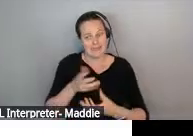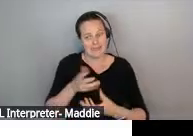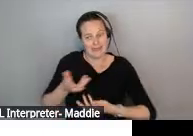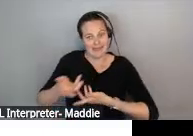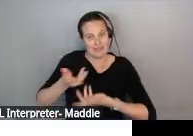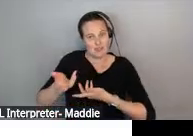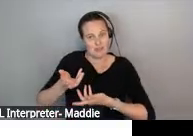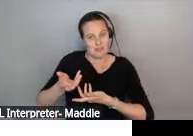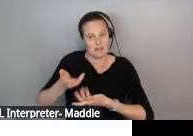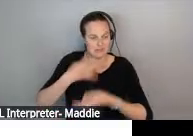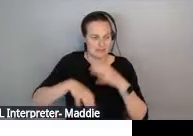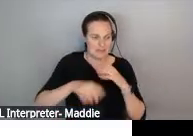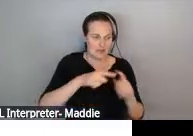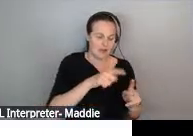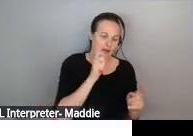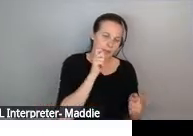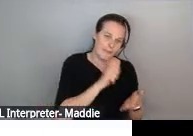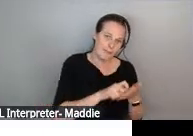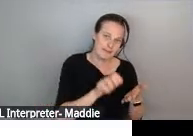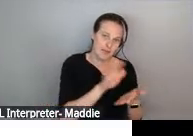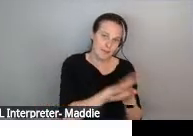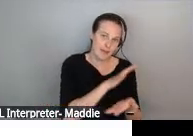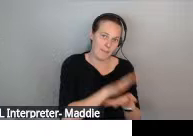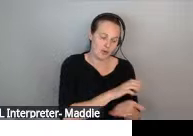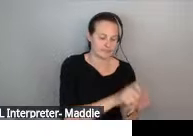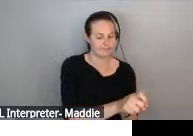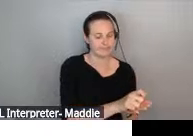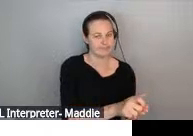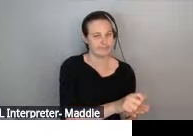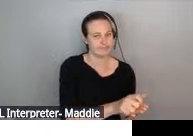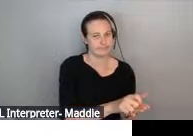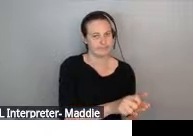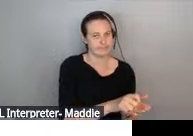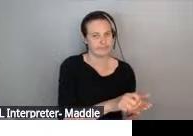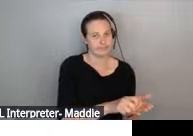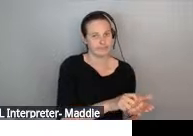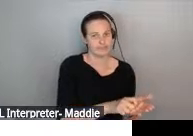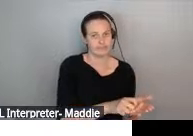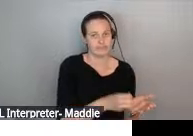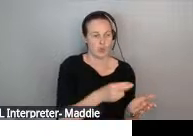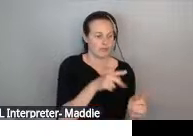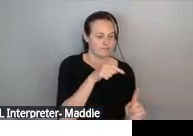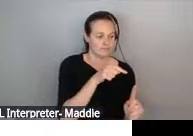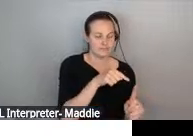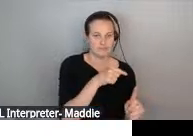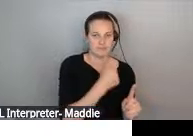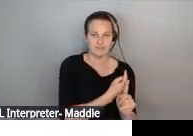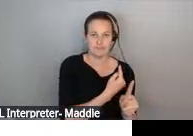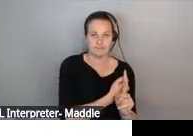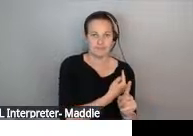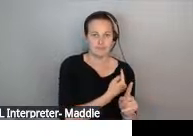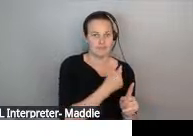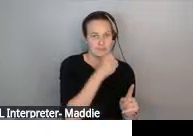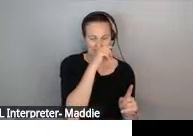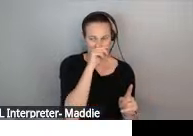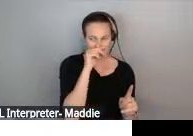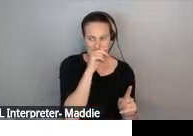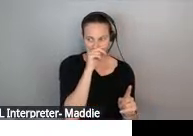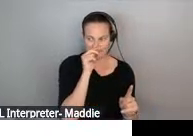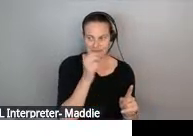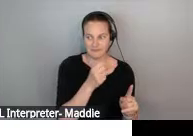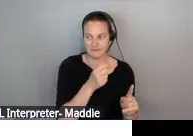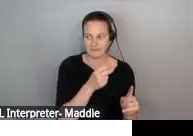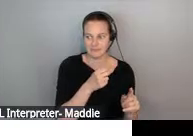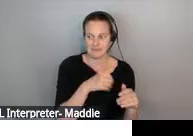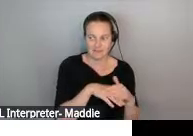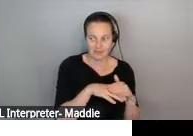student doing a pencil and paper worksheet, or my student, using traditional Perkins Braille, if they're able to access